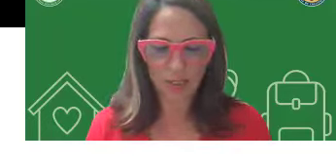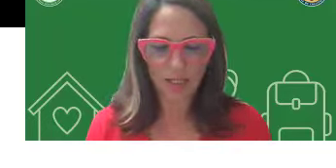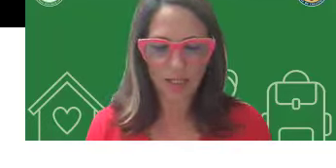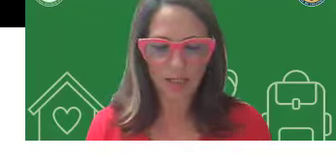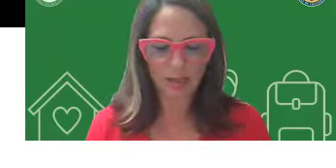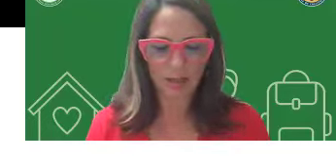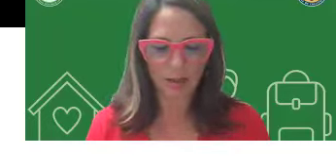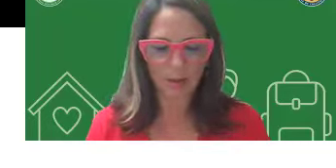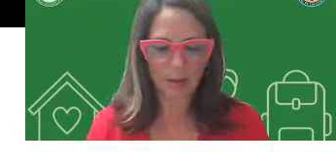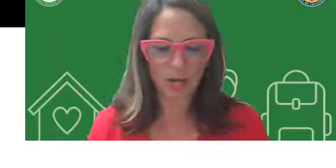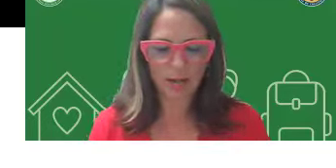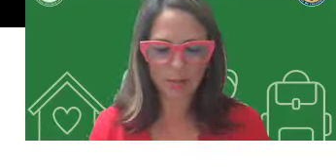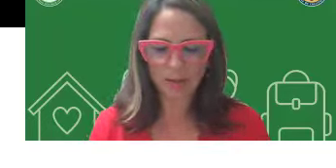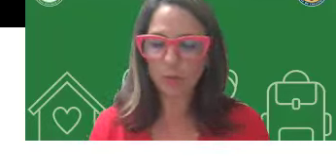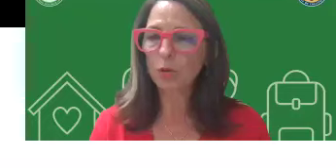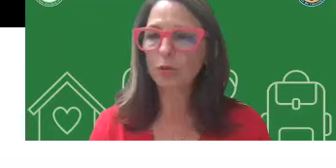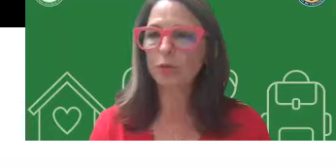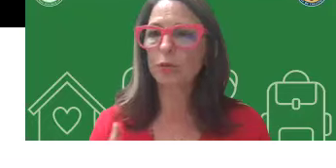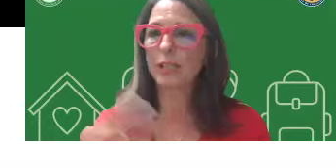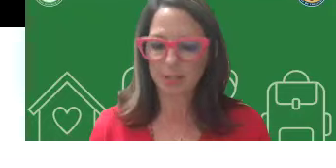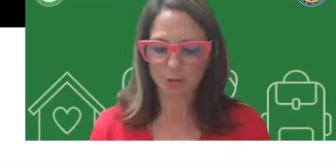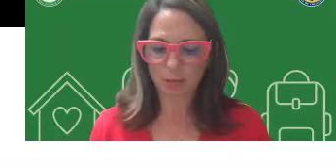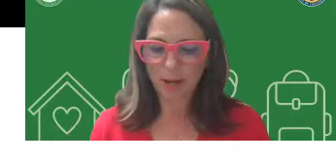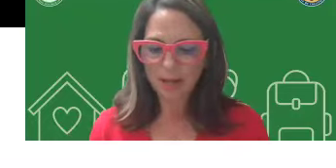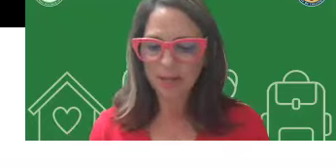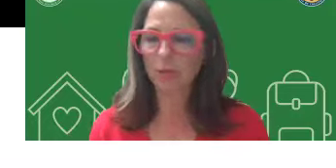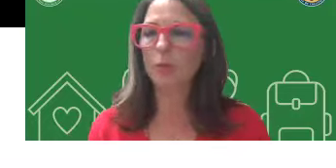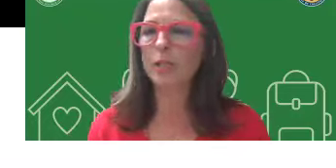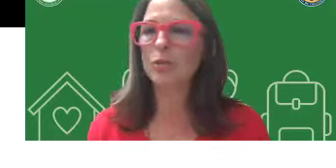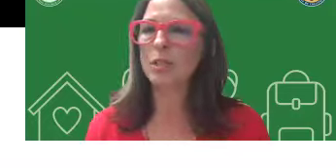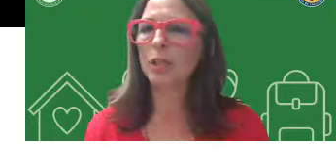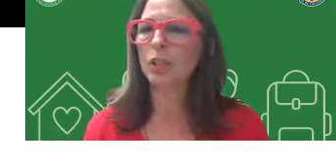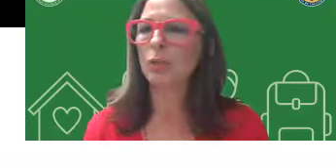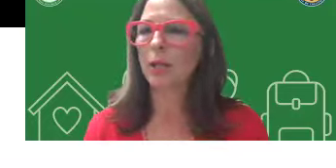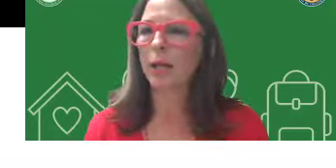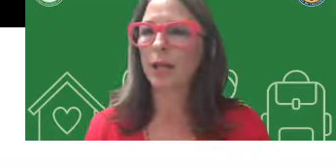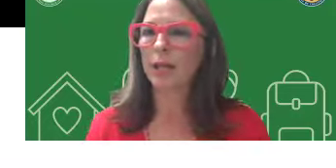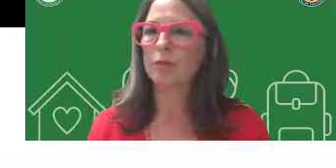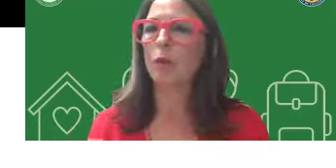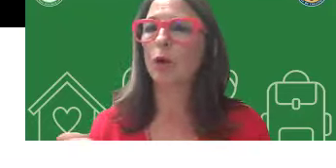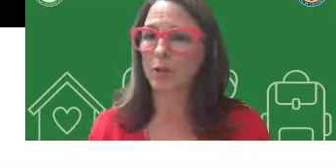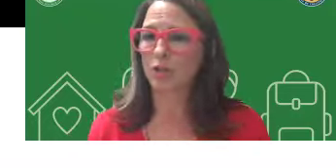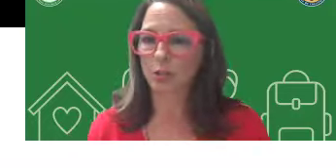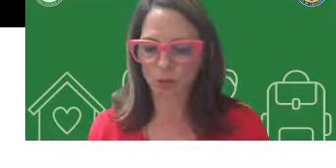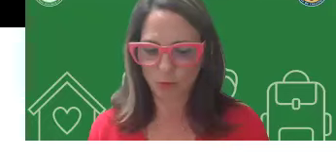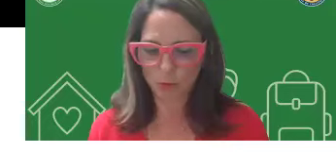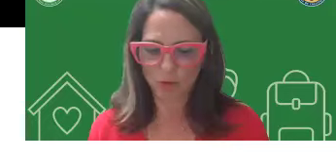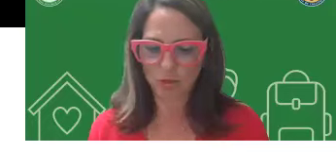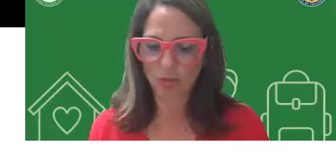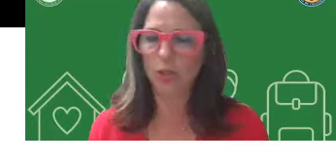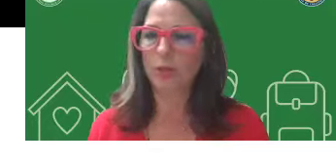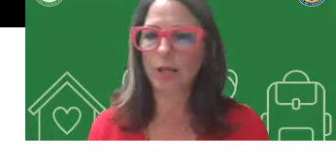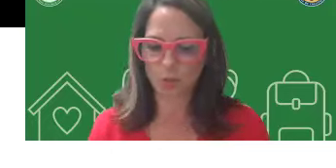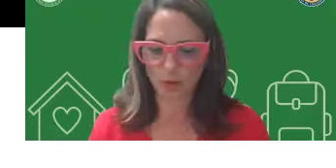you. And the chat is available for links from us, and we'll be using the Q&A for questions. So if